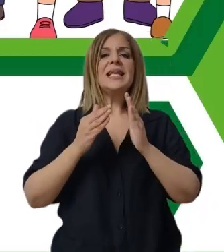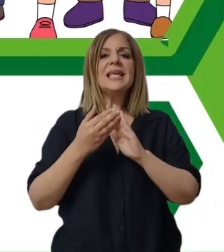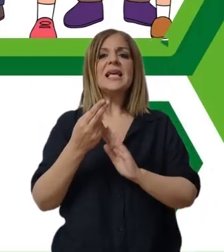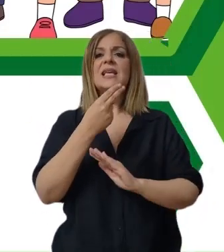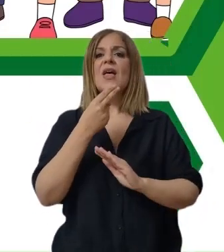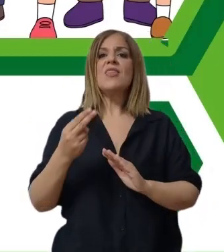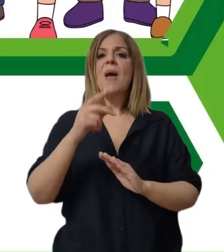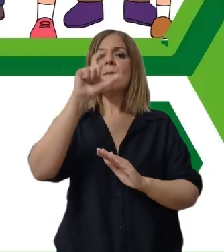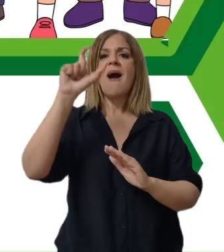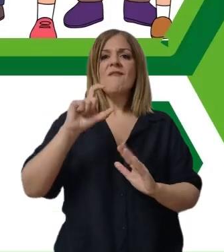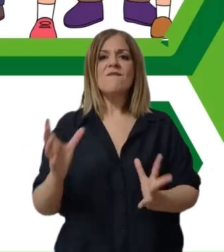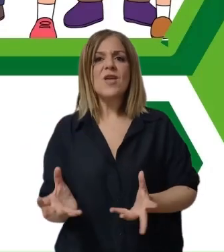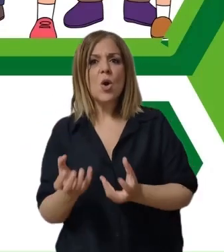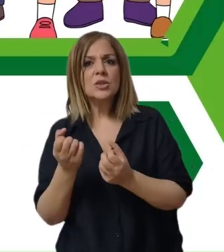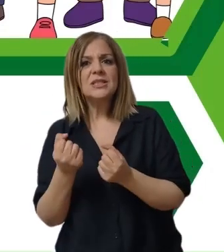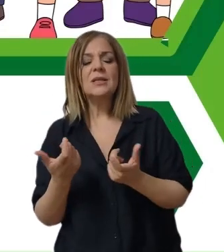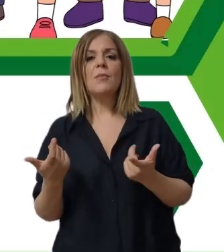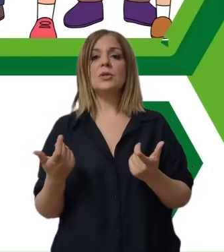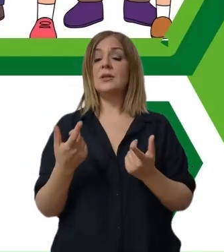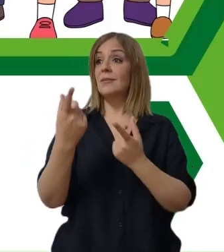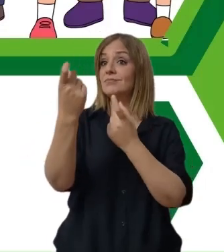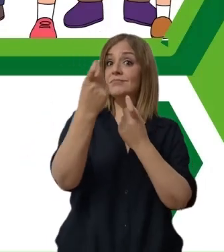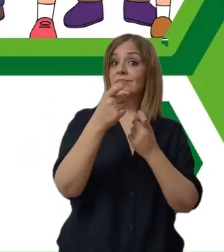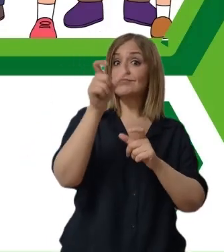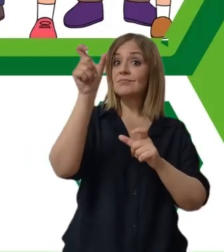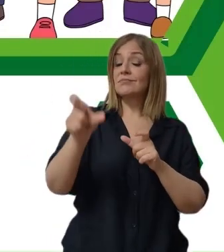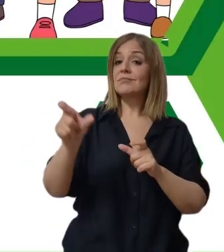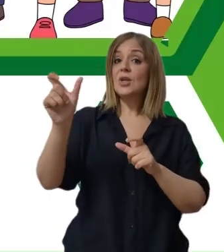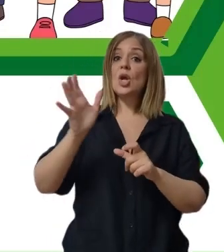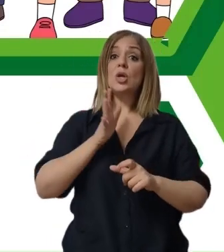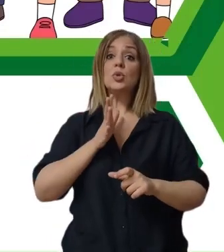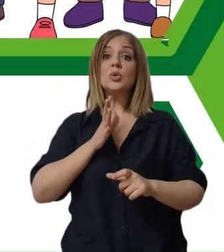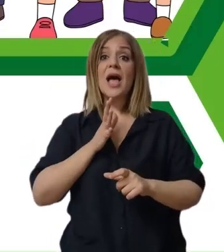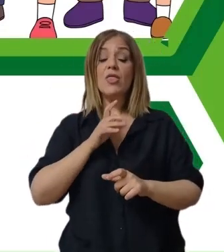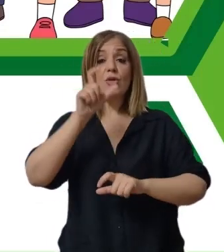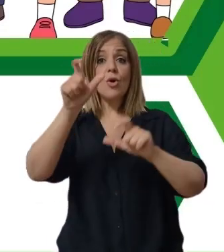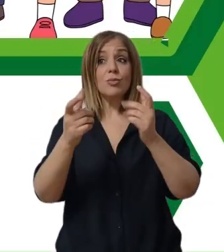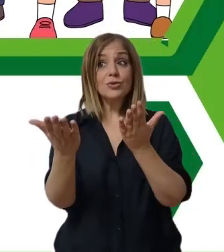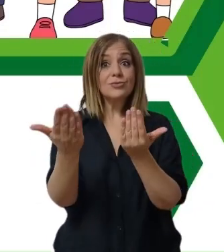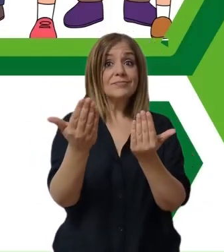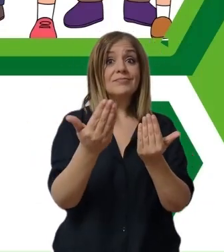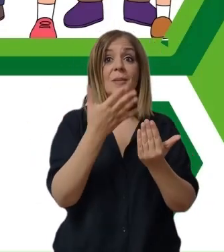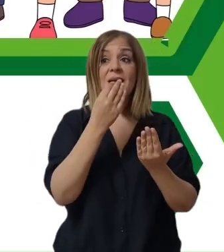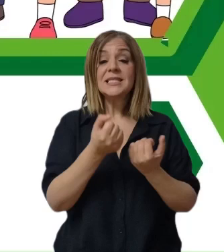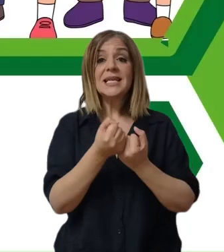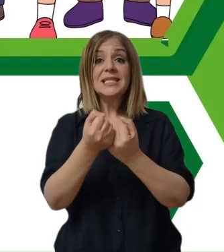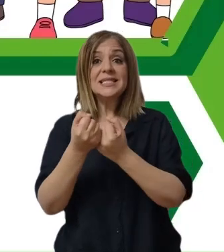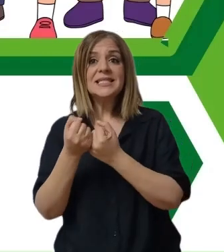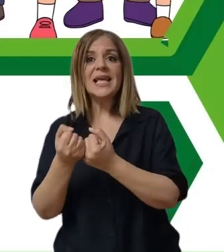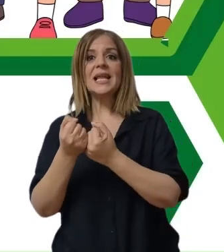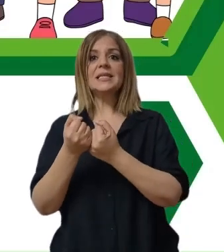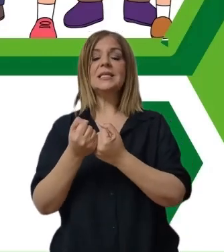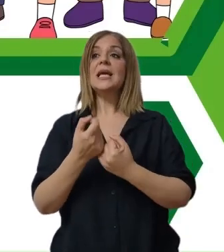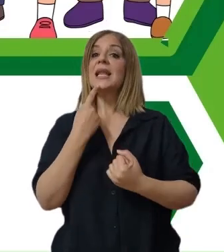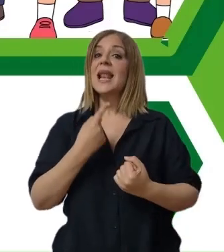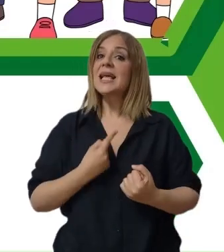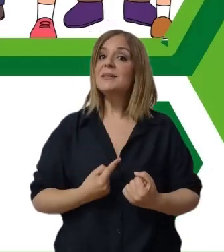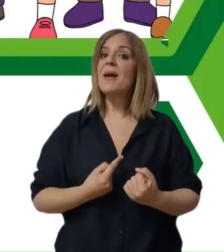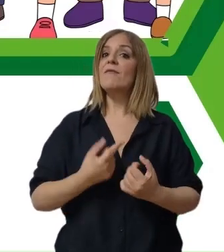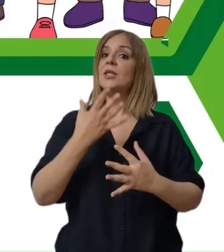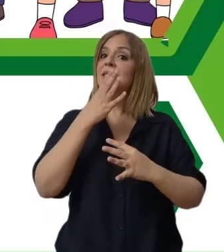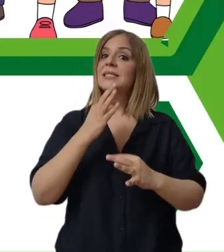encourage people to hold and perform sustainable